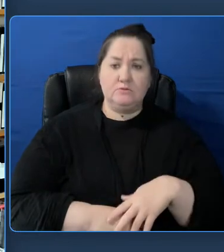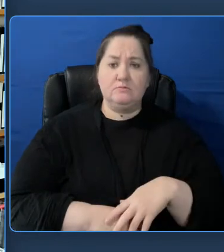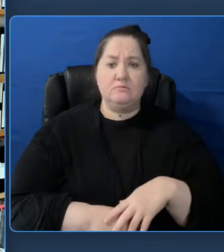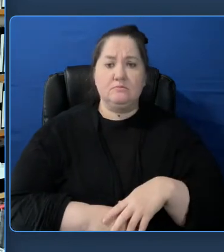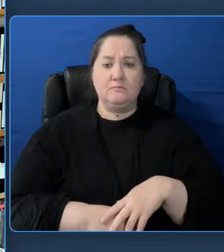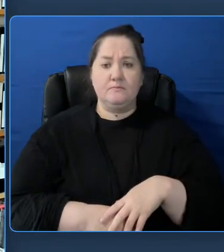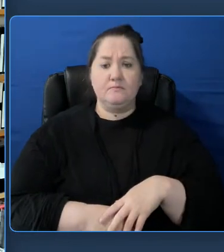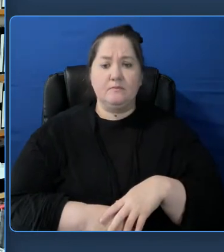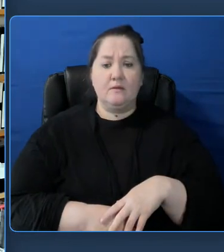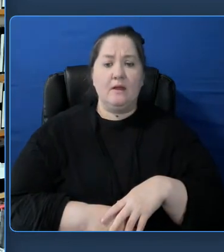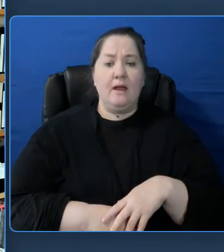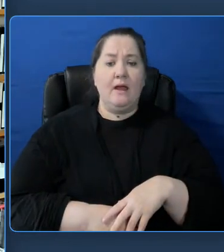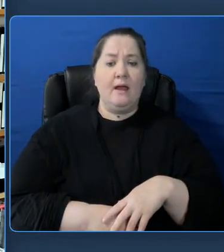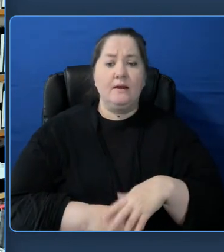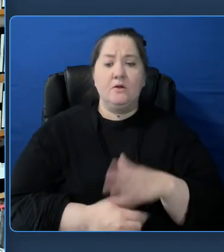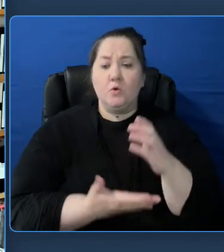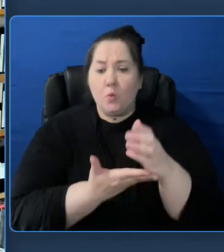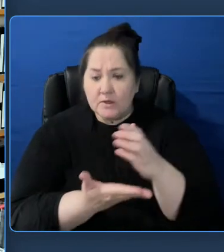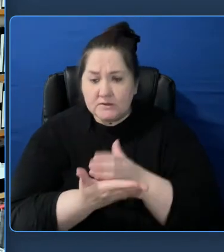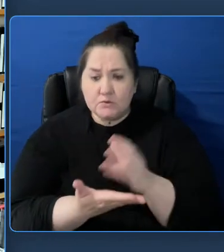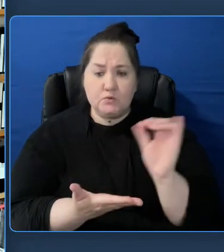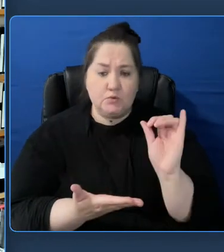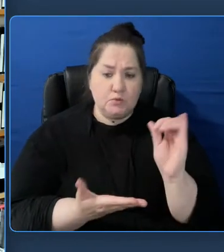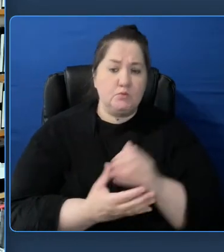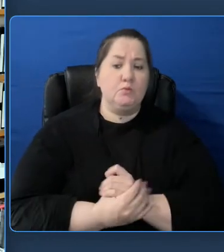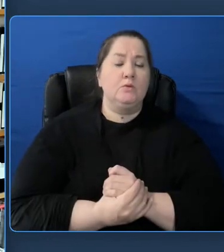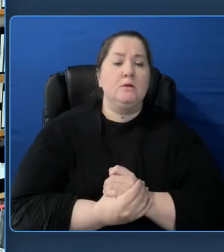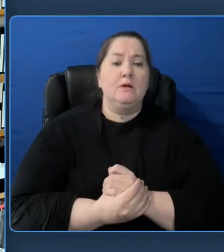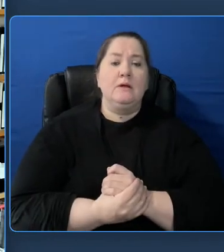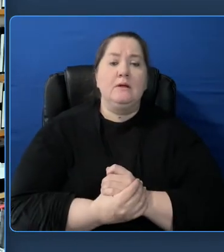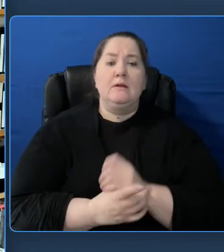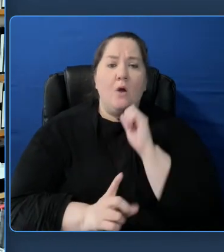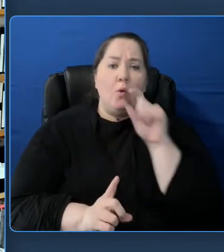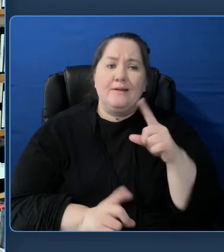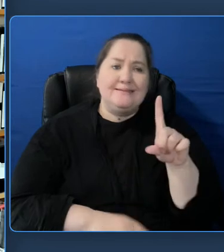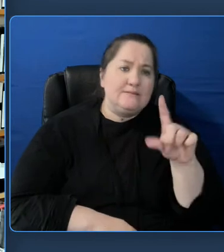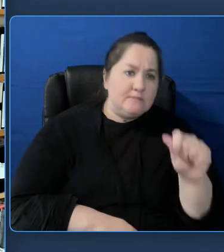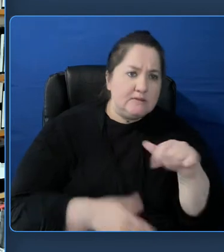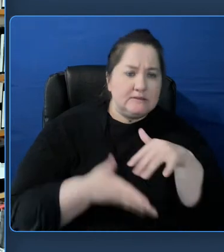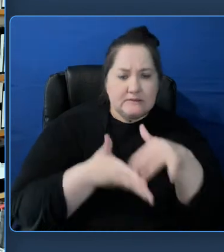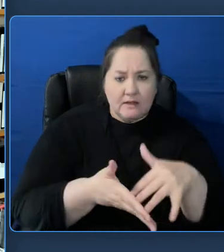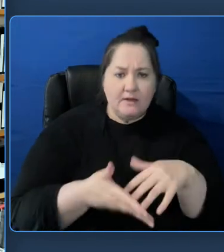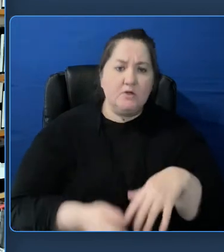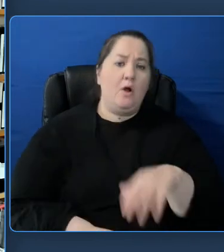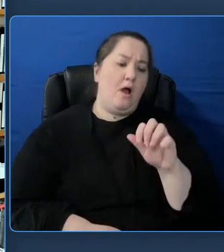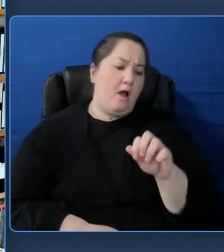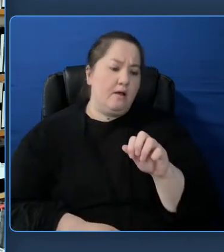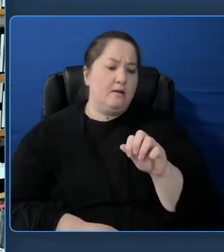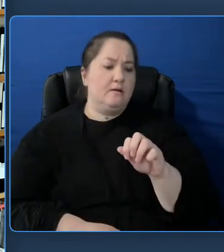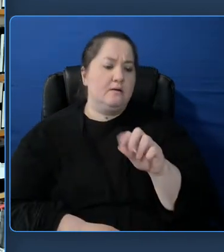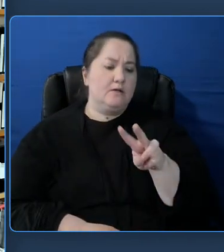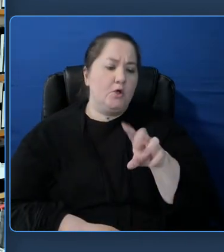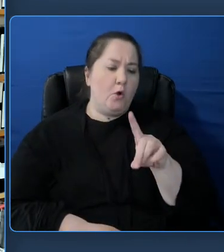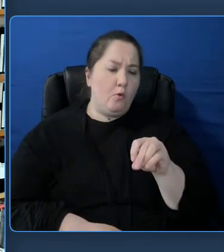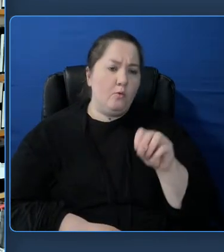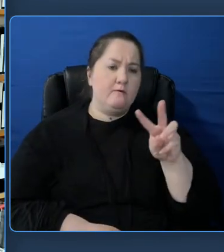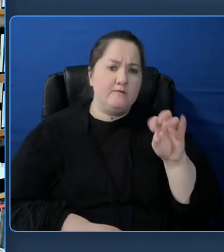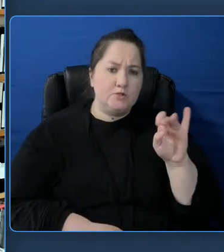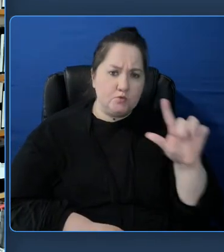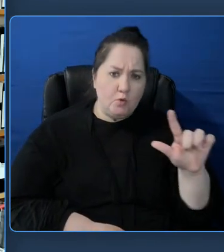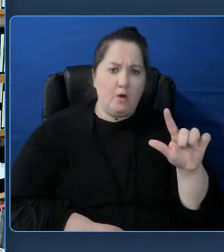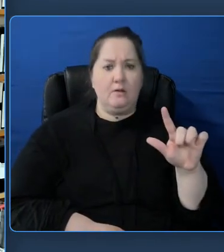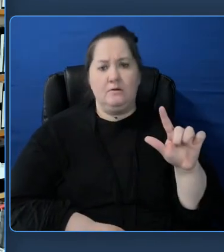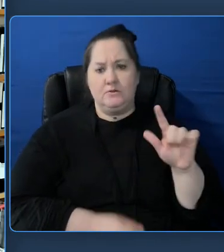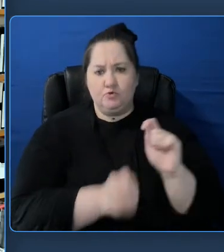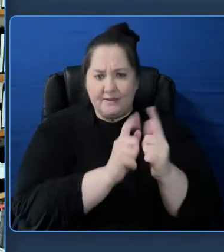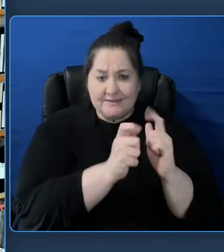is based. And in coursework, you know, it's not just a matter of disability studies or audiovisual translation. This should be studied in creative